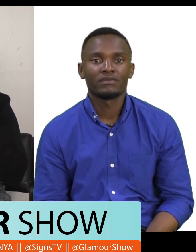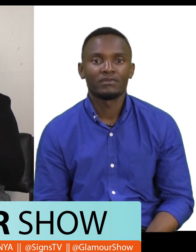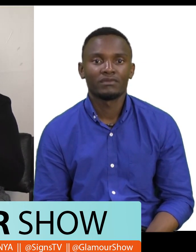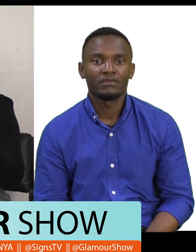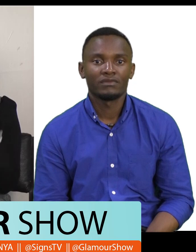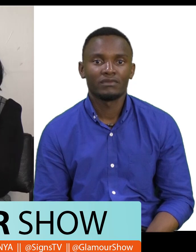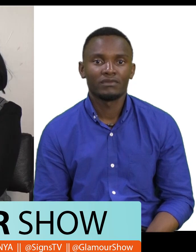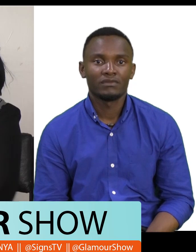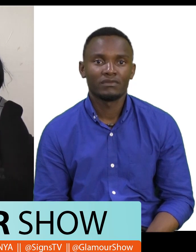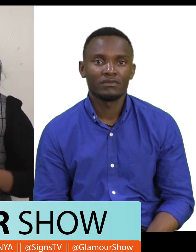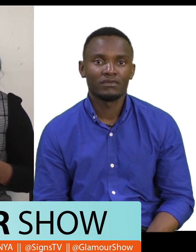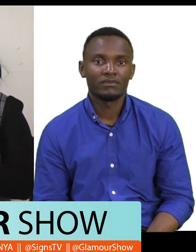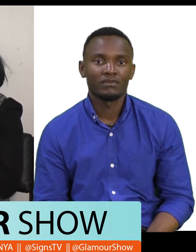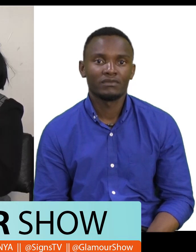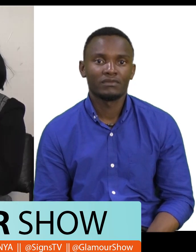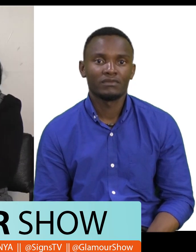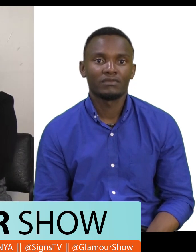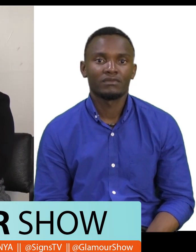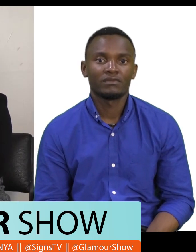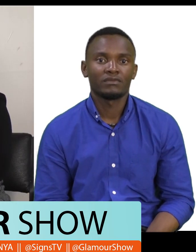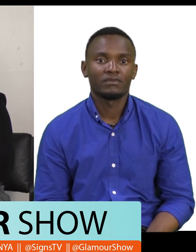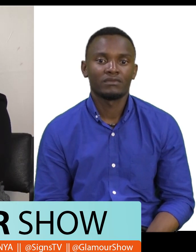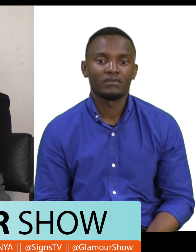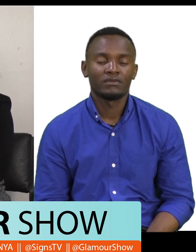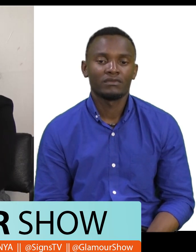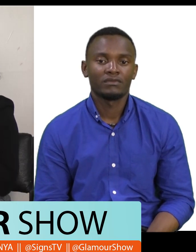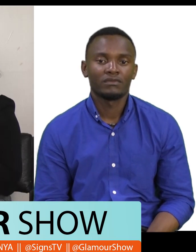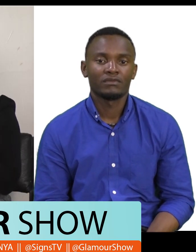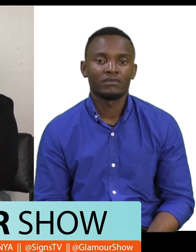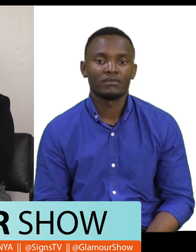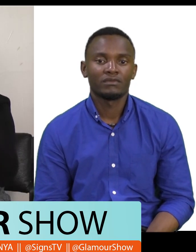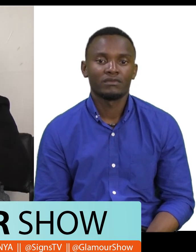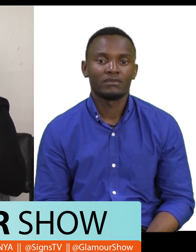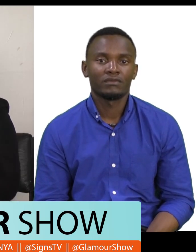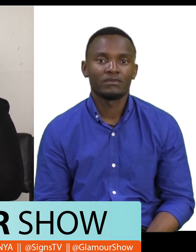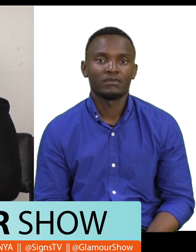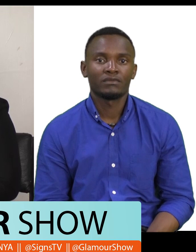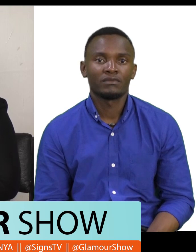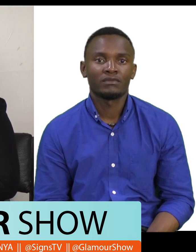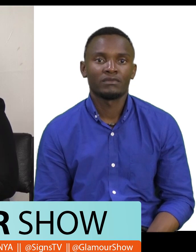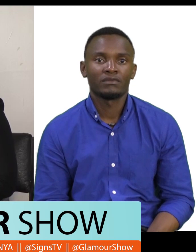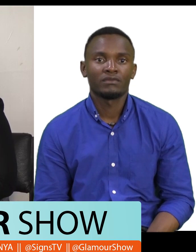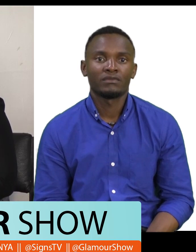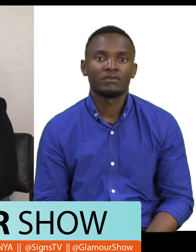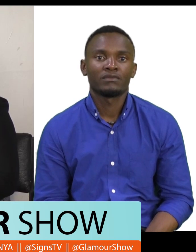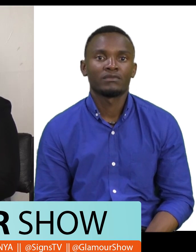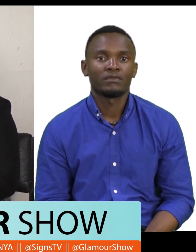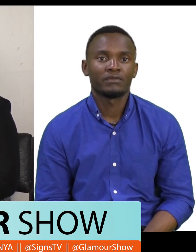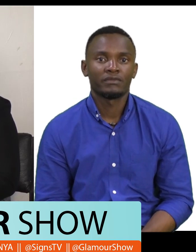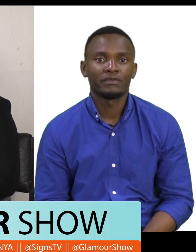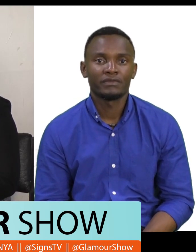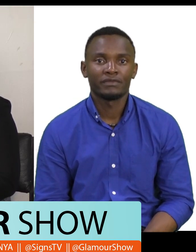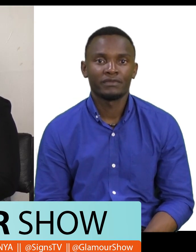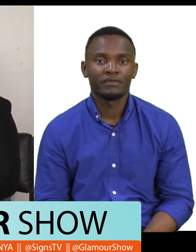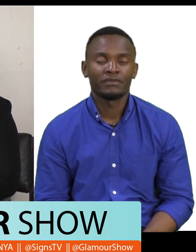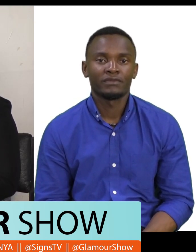So let's prepare ourselves to learn more about waxing. But before we go, kindly give us your last word.